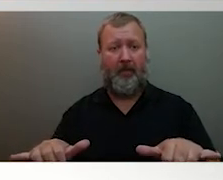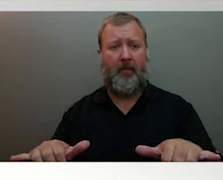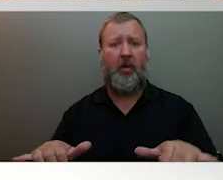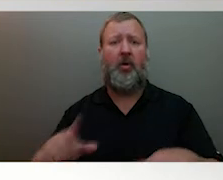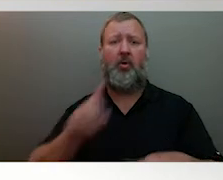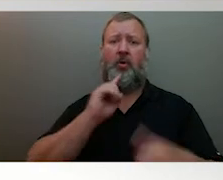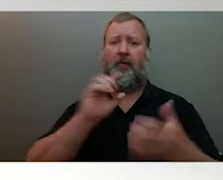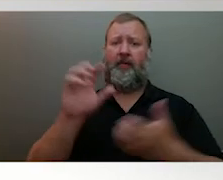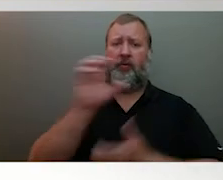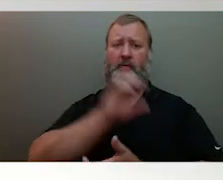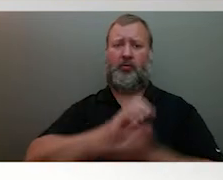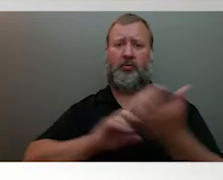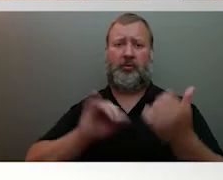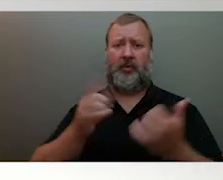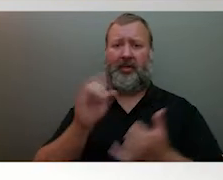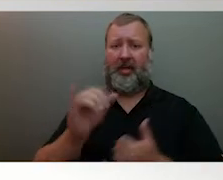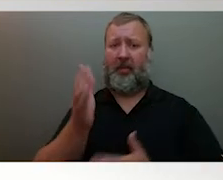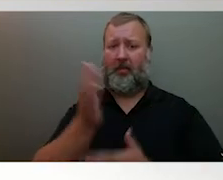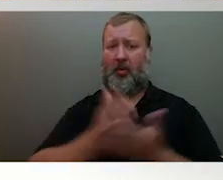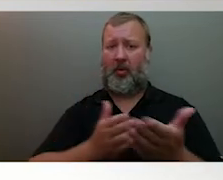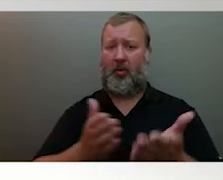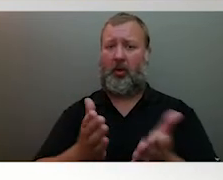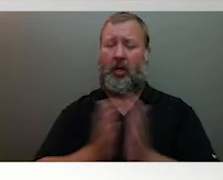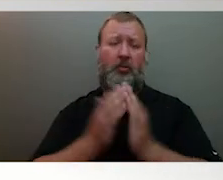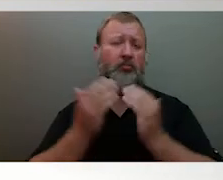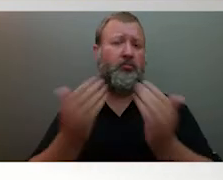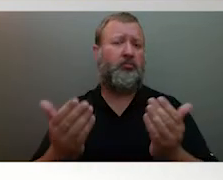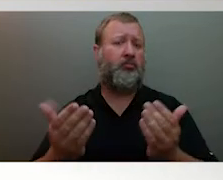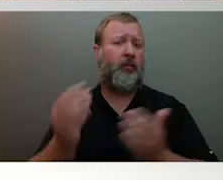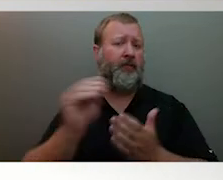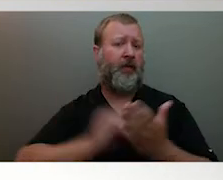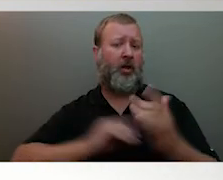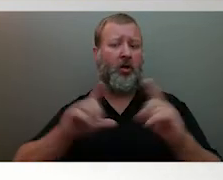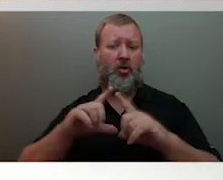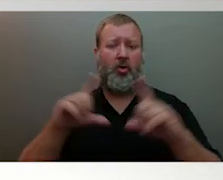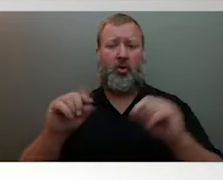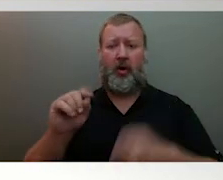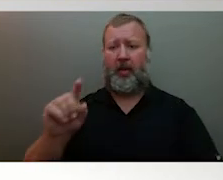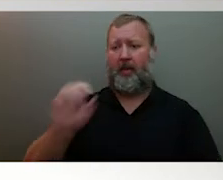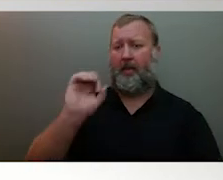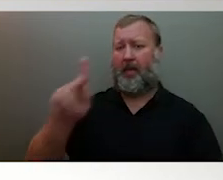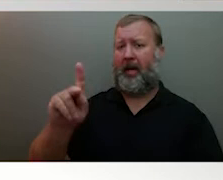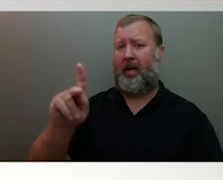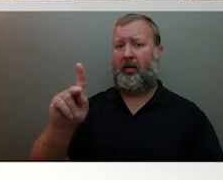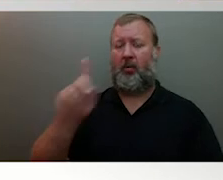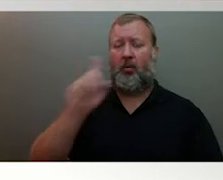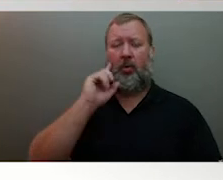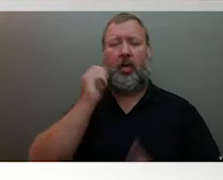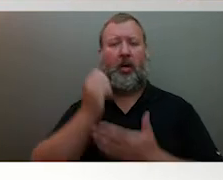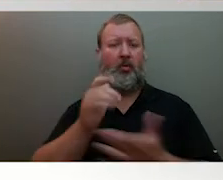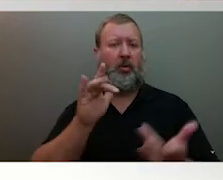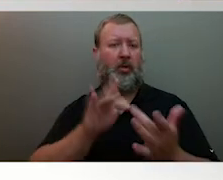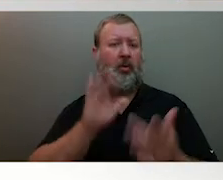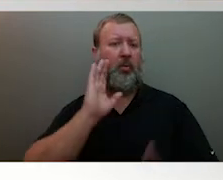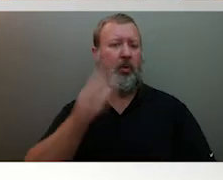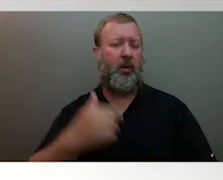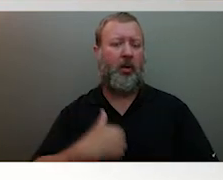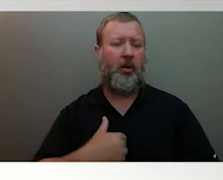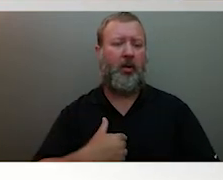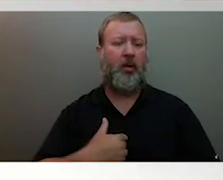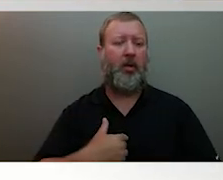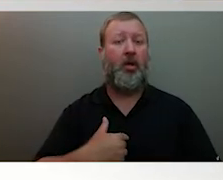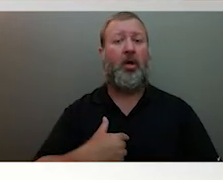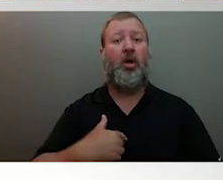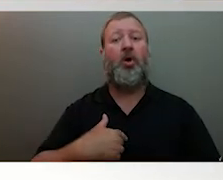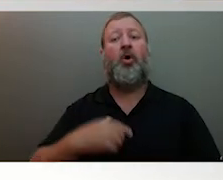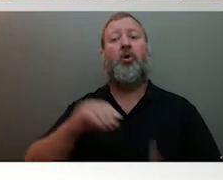little confusing, and if you have questions regarding this, please feel free to fill out one of our cards in the back before you leave, and I will contact you. A